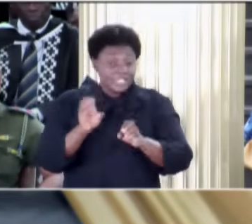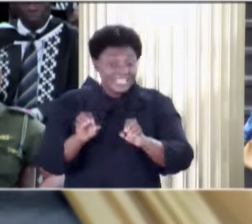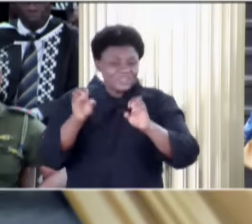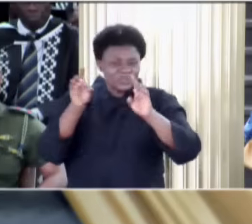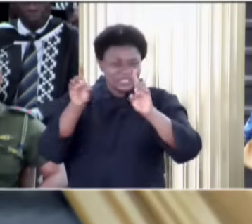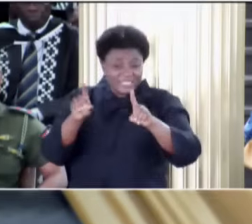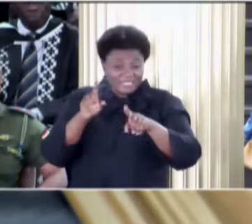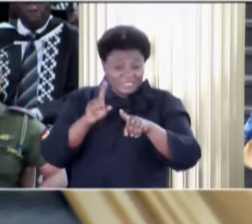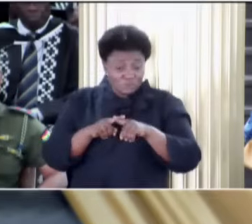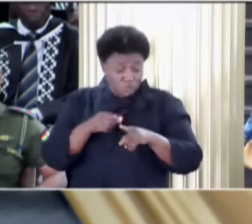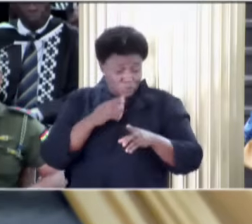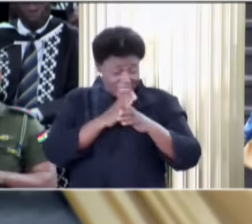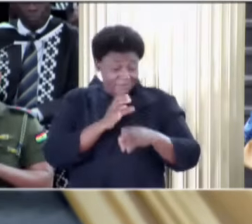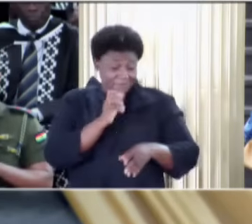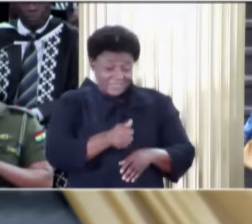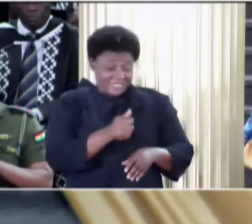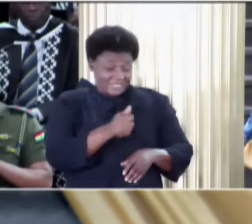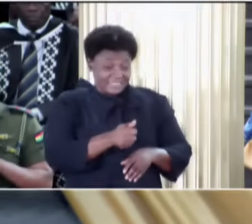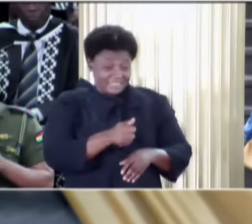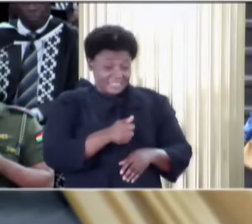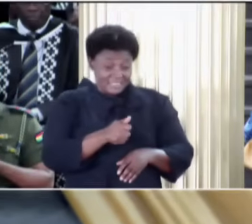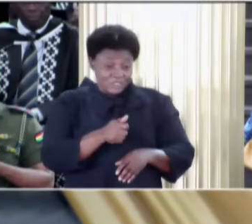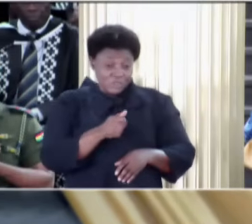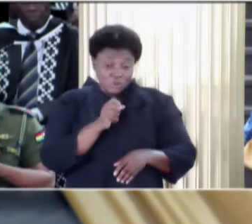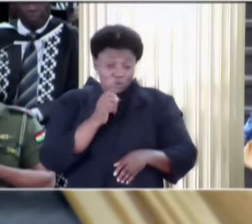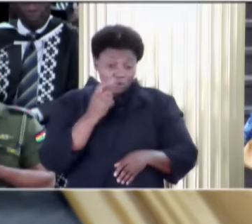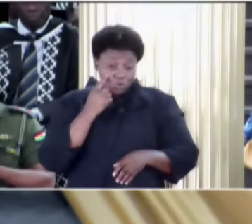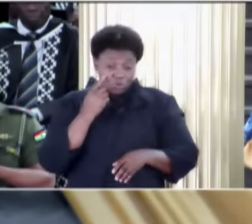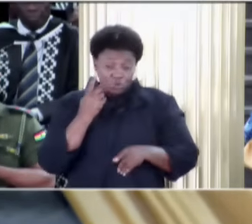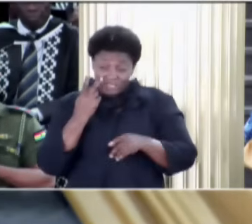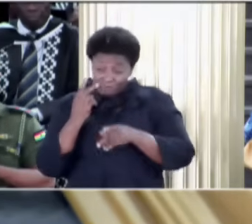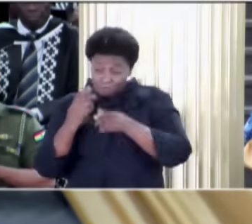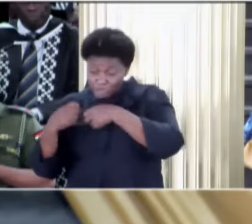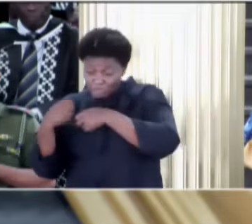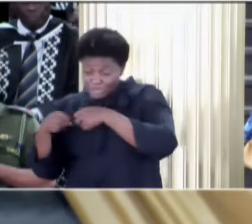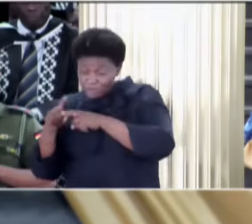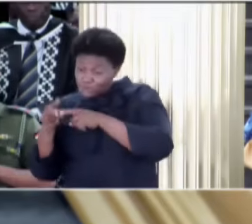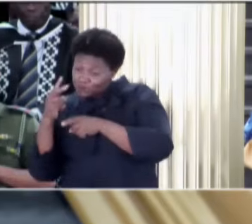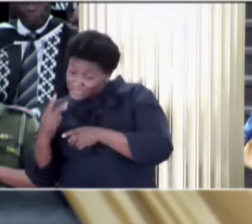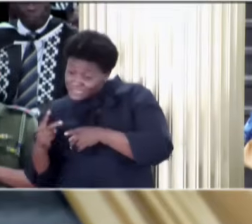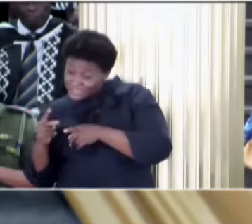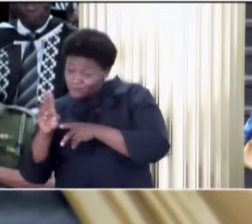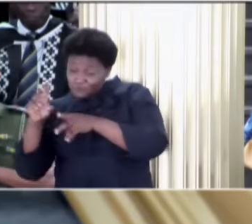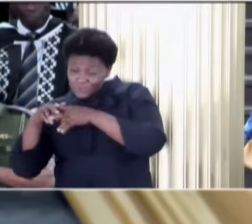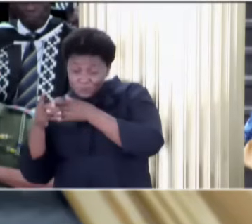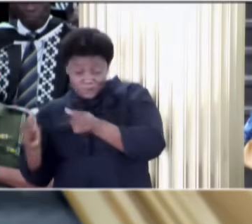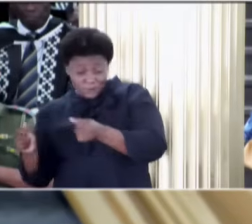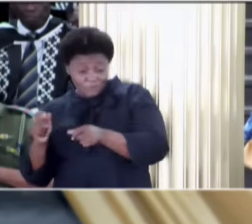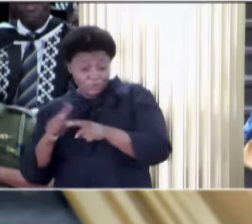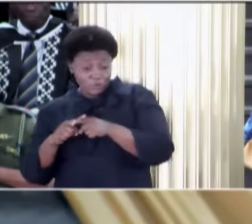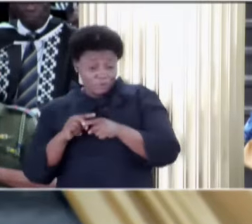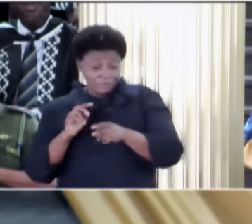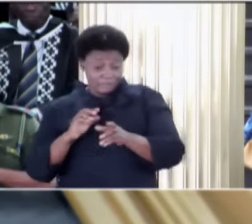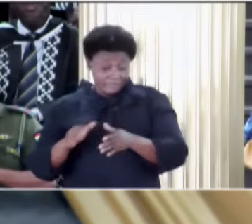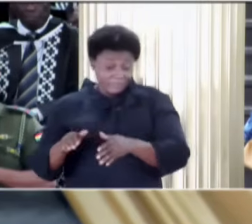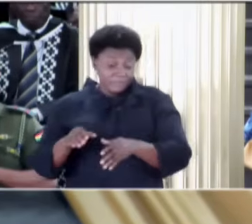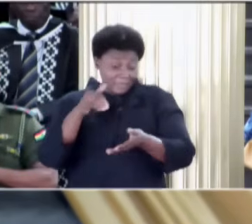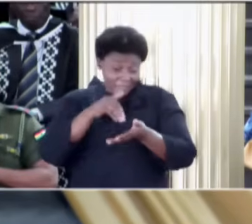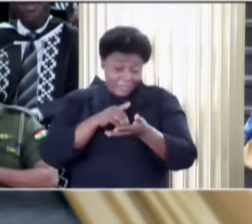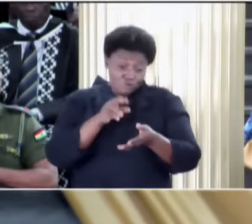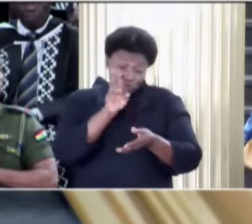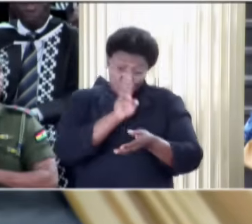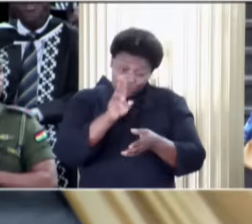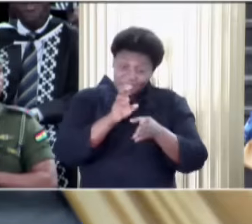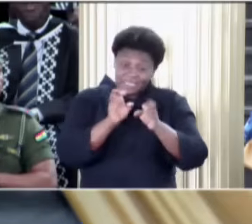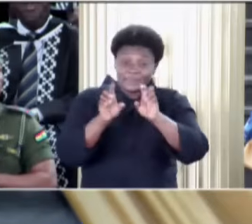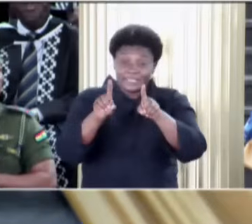distance yourself from a problem that you see, or will you stand closer to it? Will you use your education to